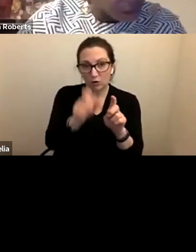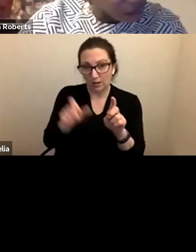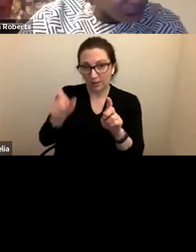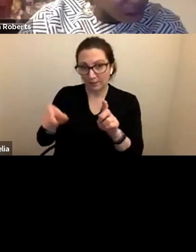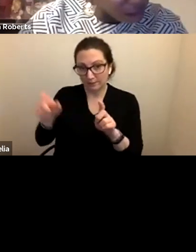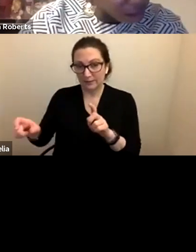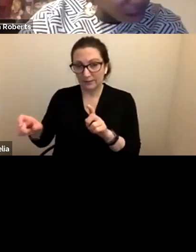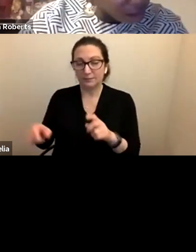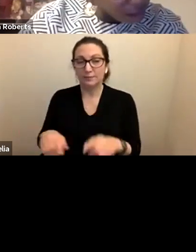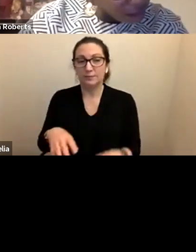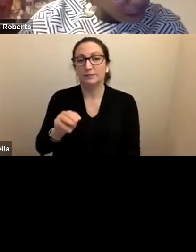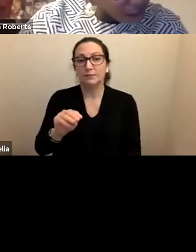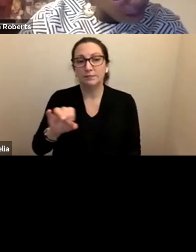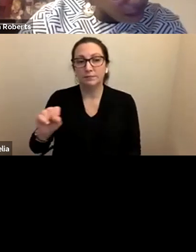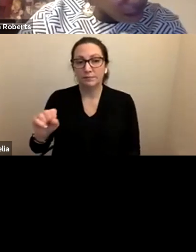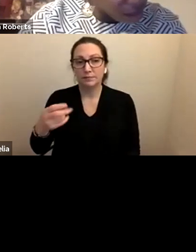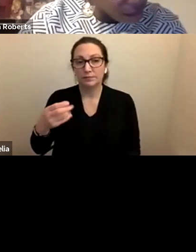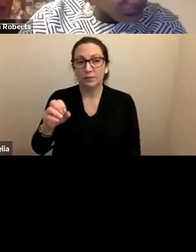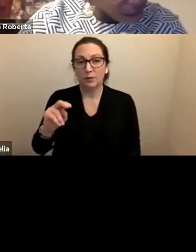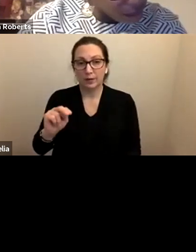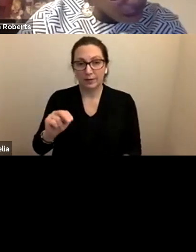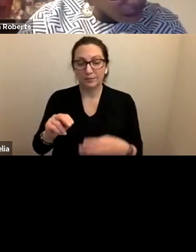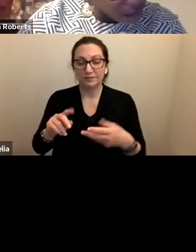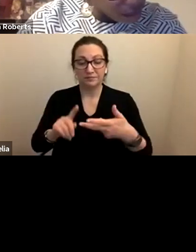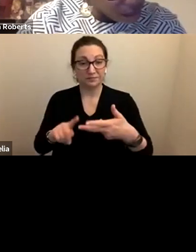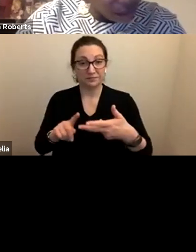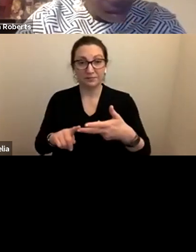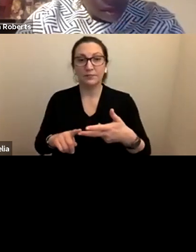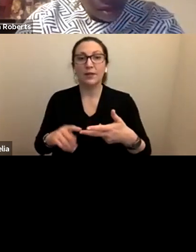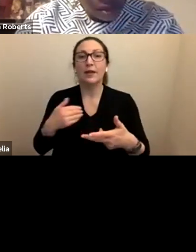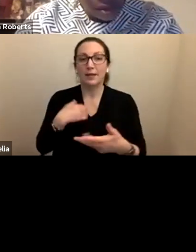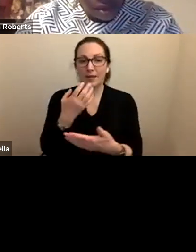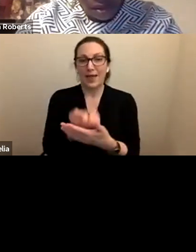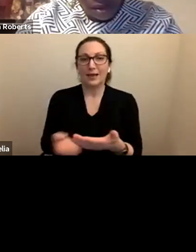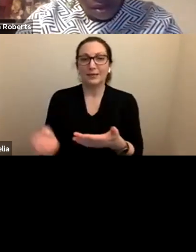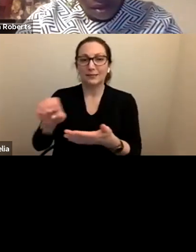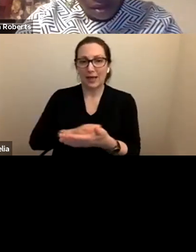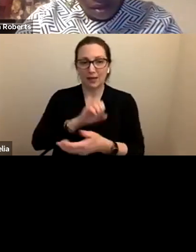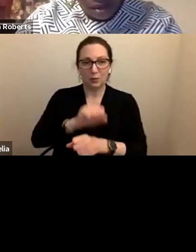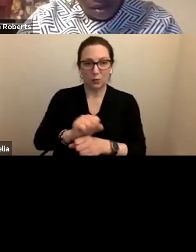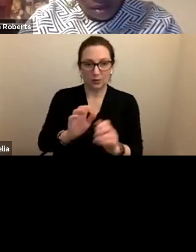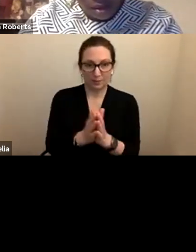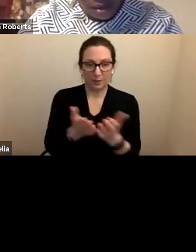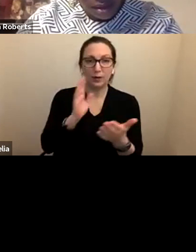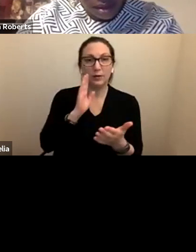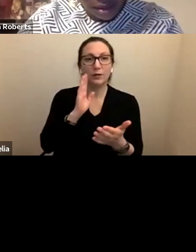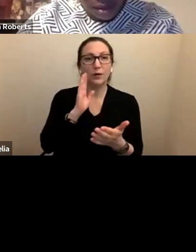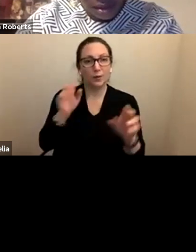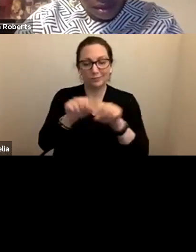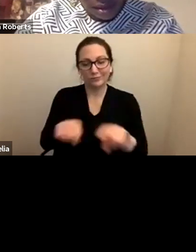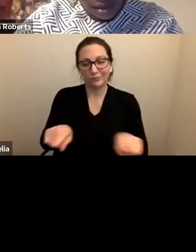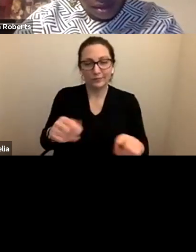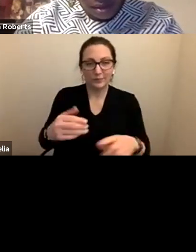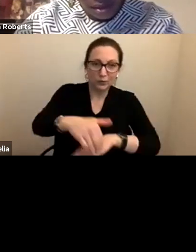last question. There is an Excel workbook that should be coming your way either later tonight or in the